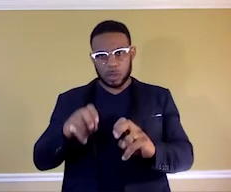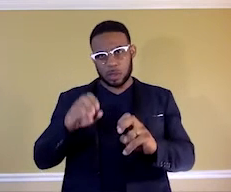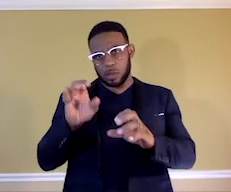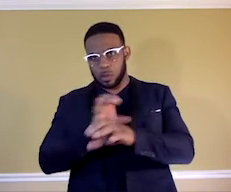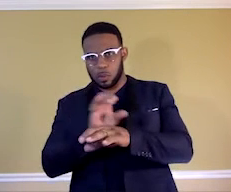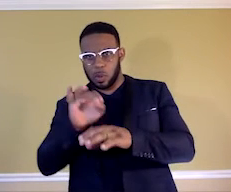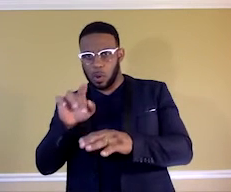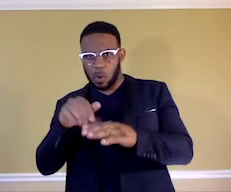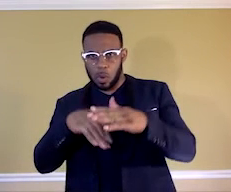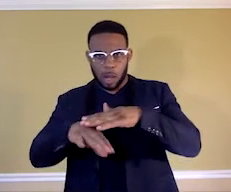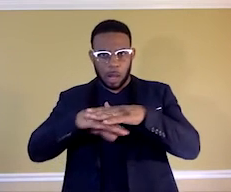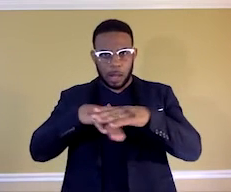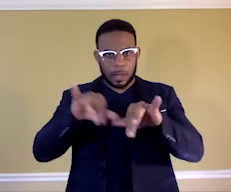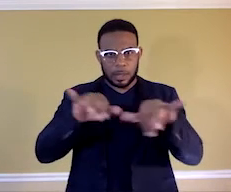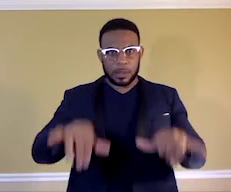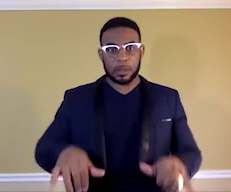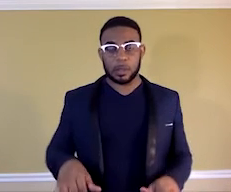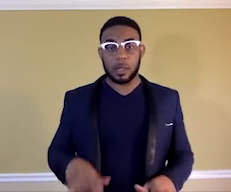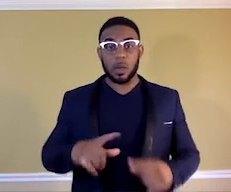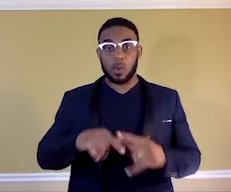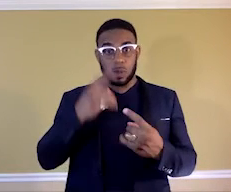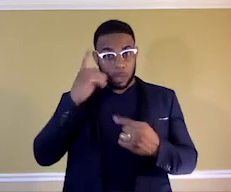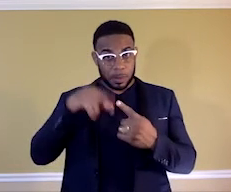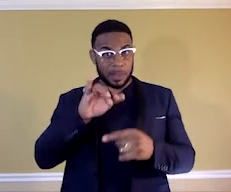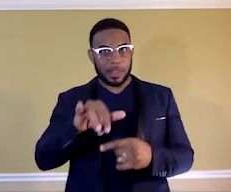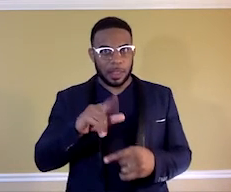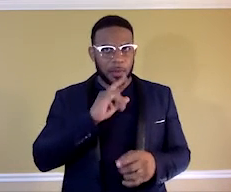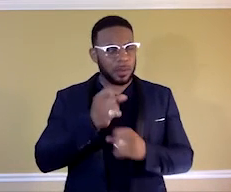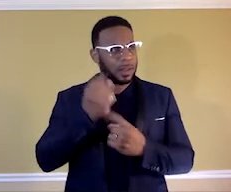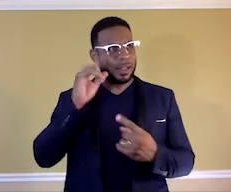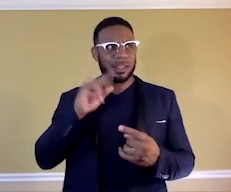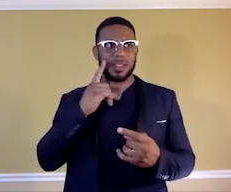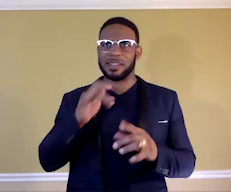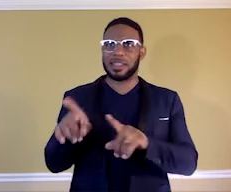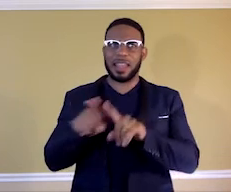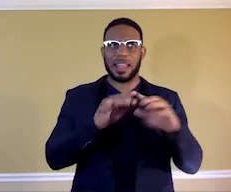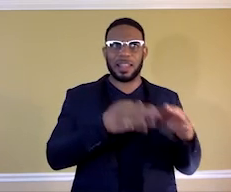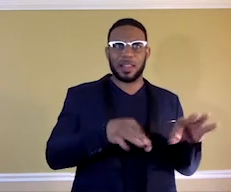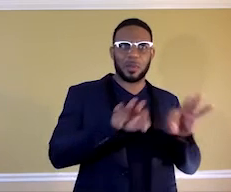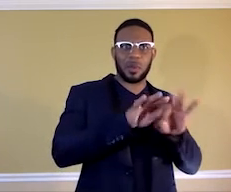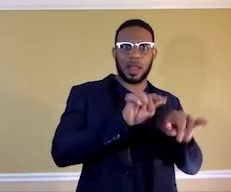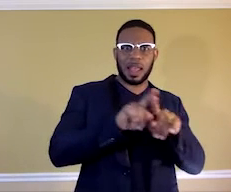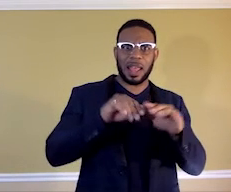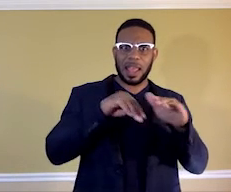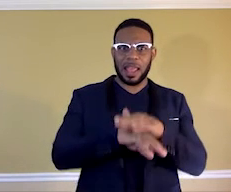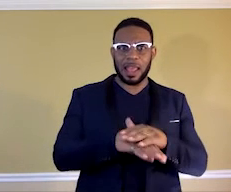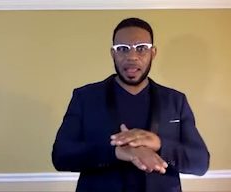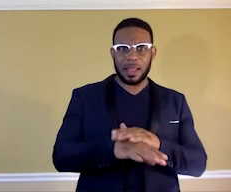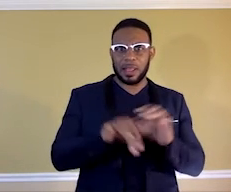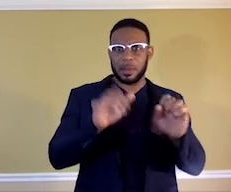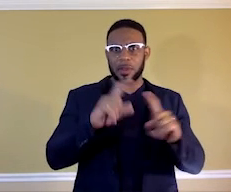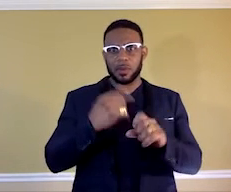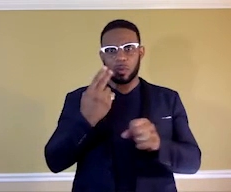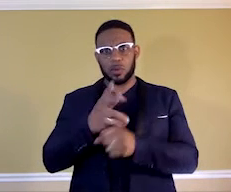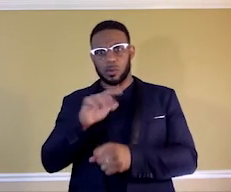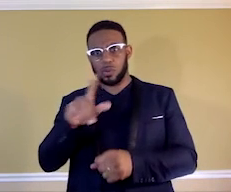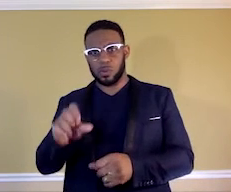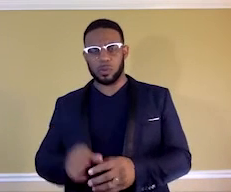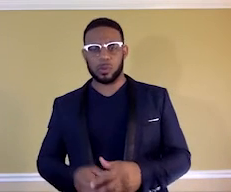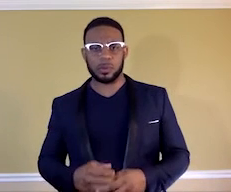codes that underlies these systems. And when you think about that, you realize it's just as important as access and the ability to use the